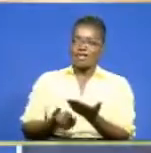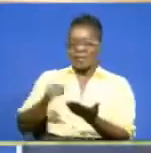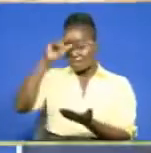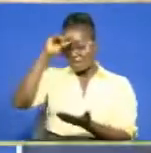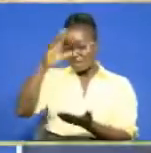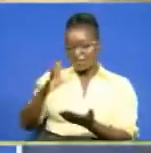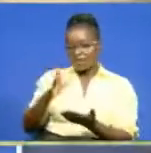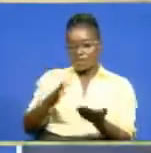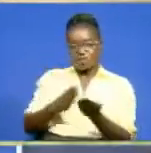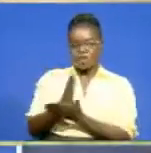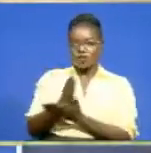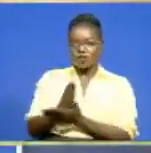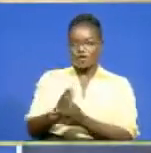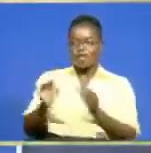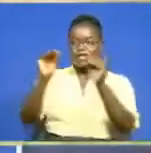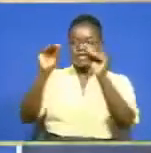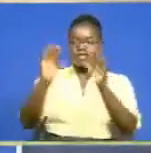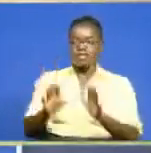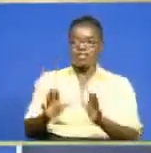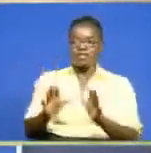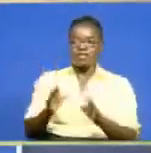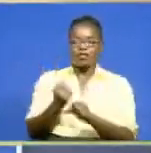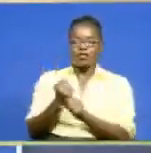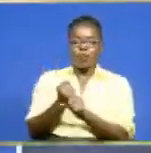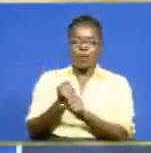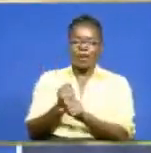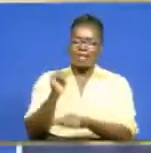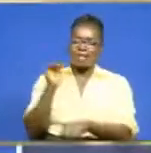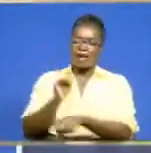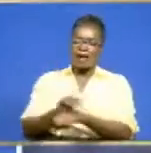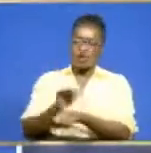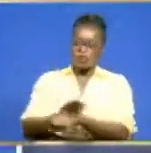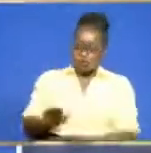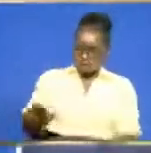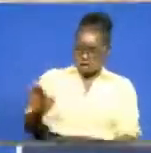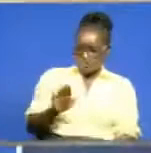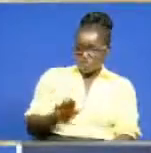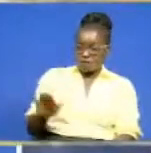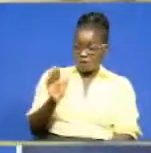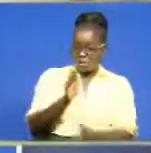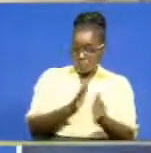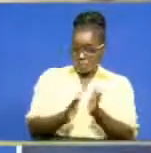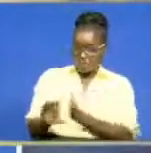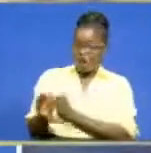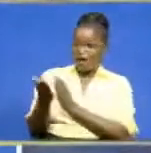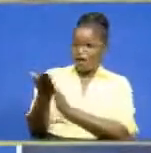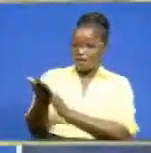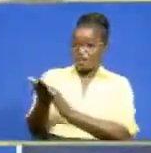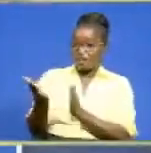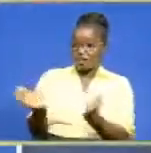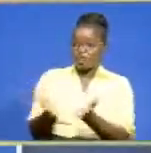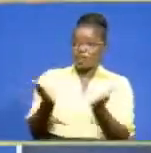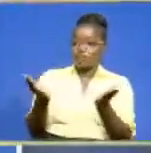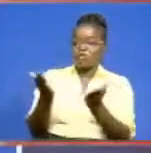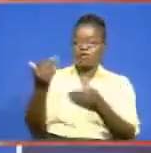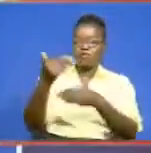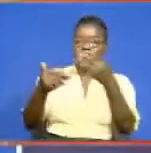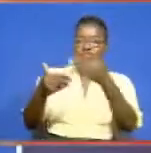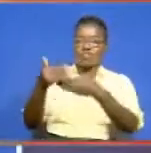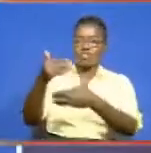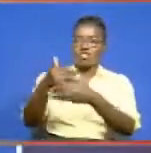would ensure that teachers work in a conducive environment as plans are underway to improve